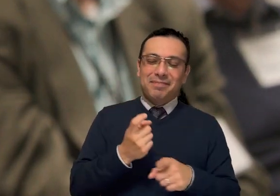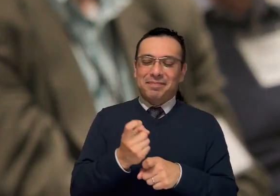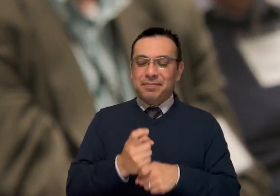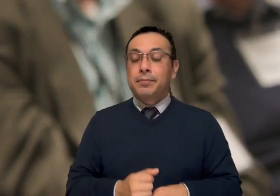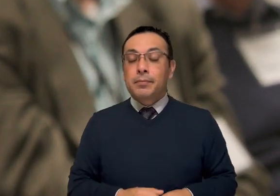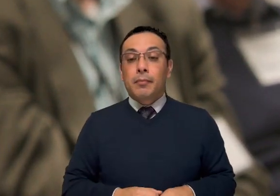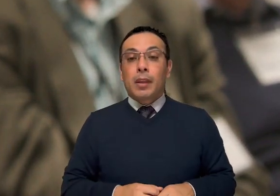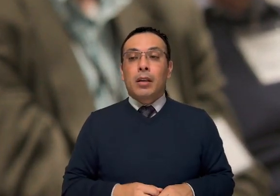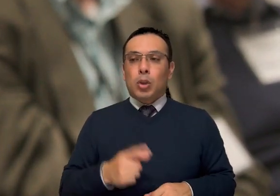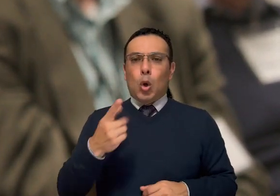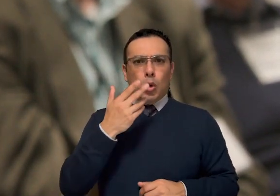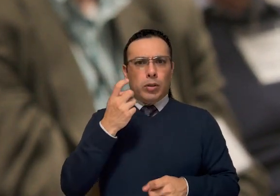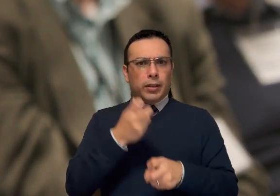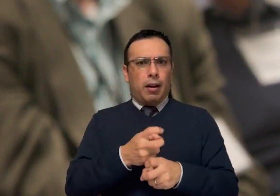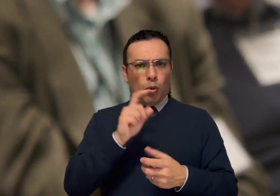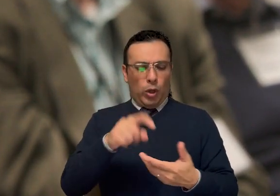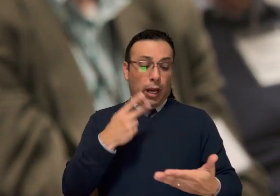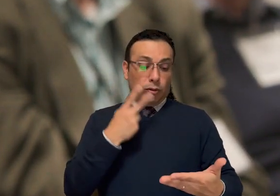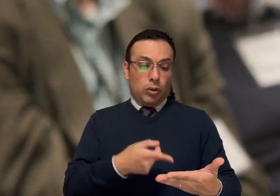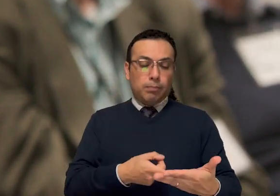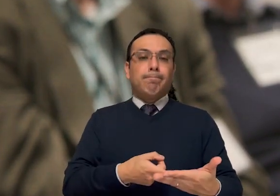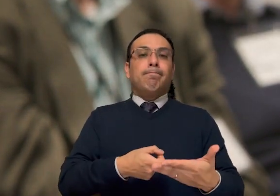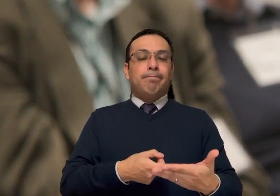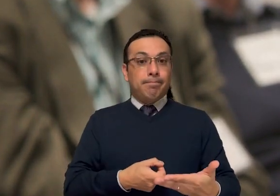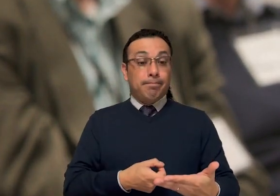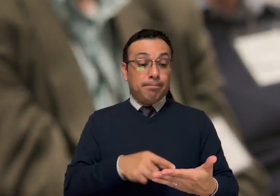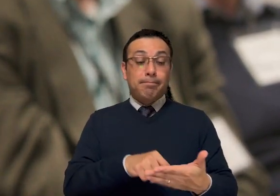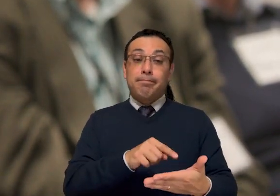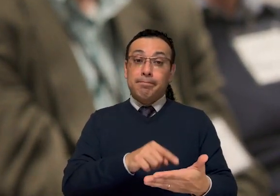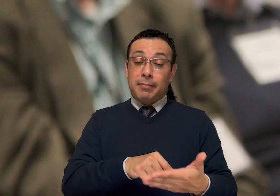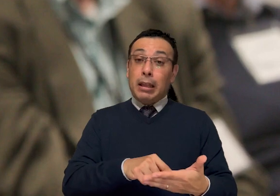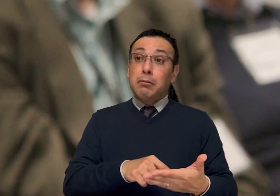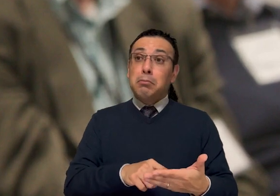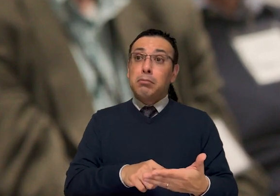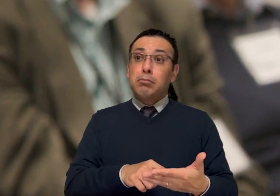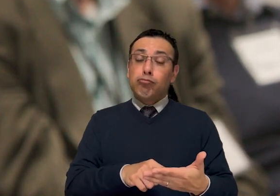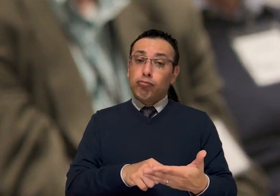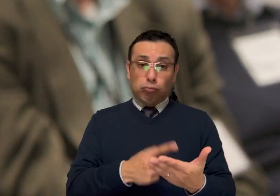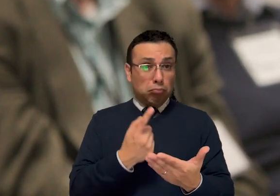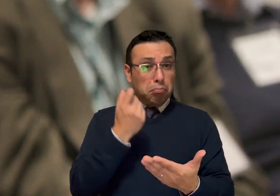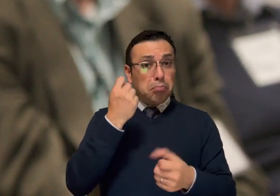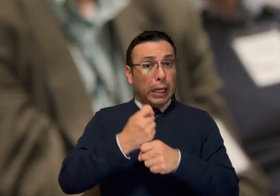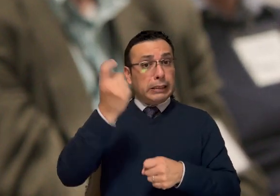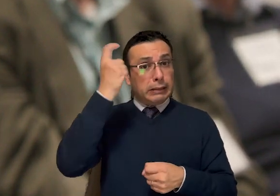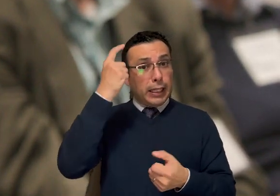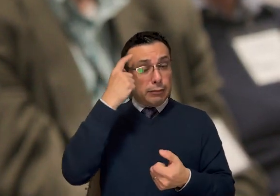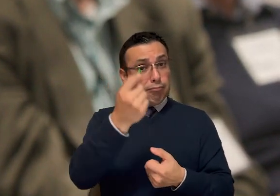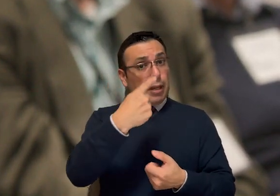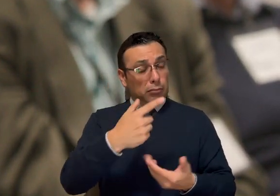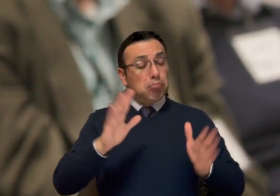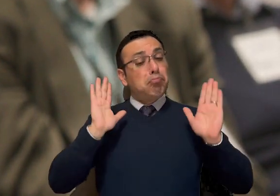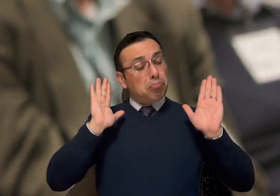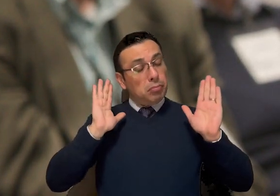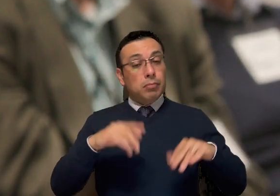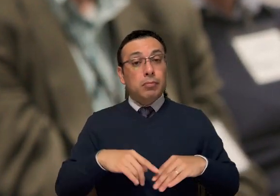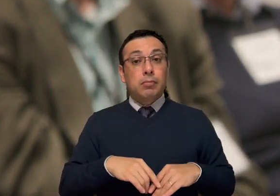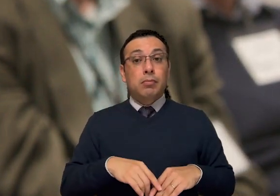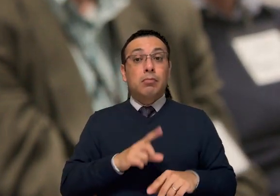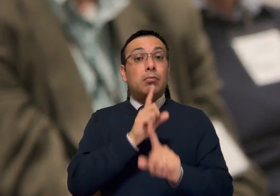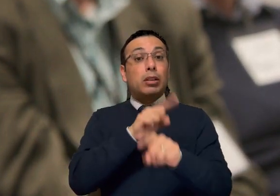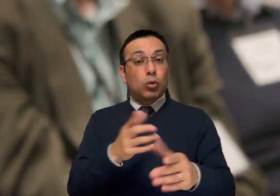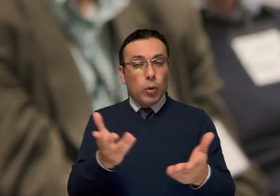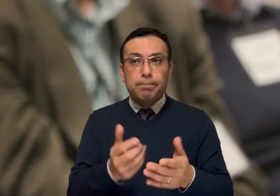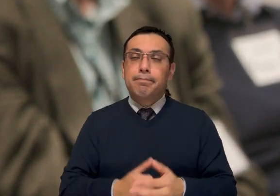about it. First of all, it's a very fair question. The answer that I can offer